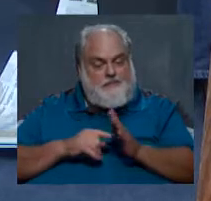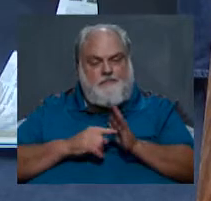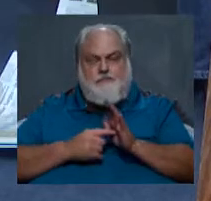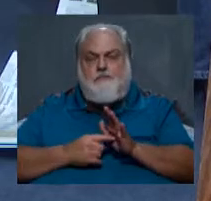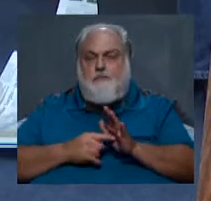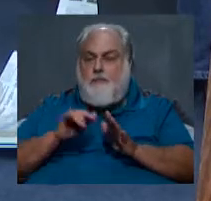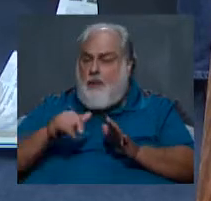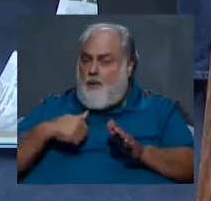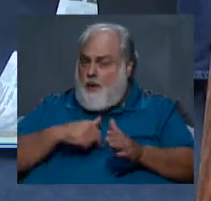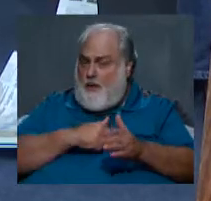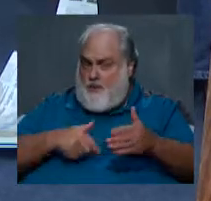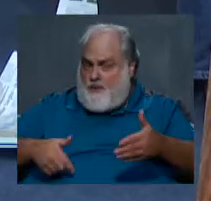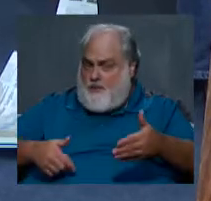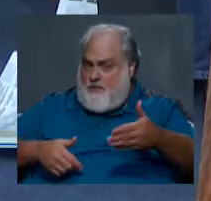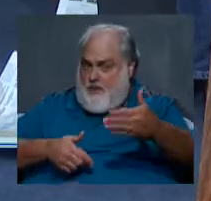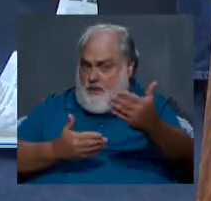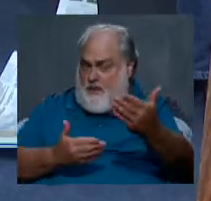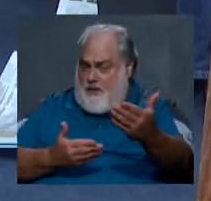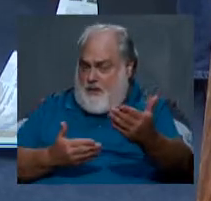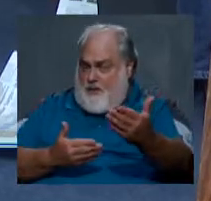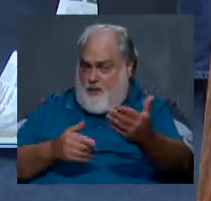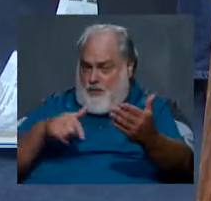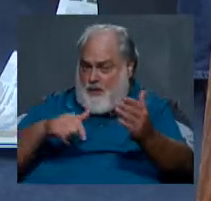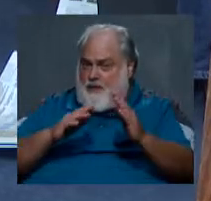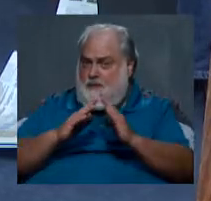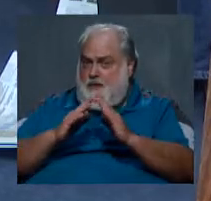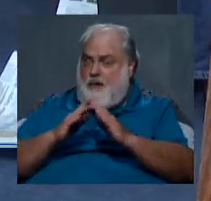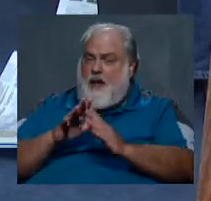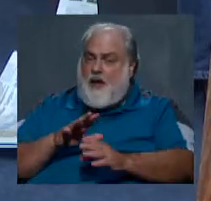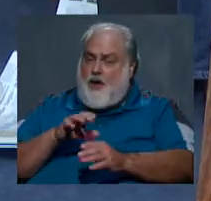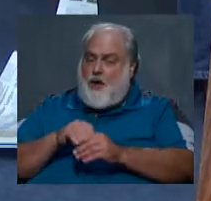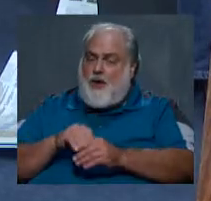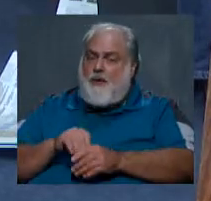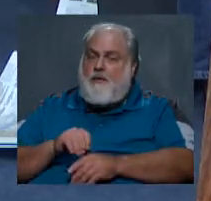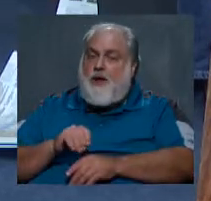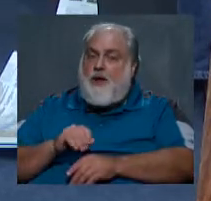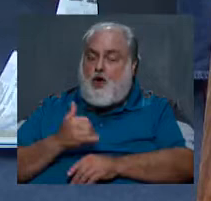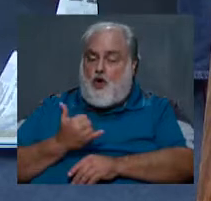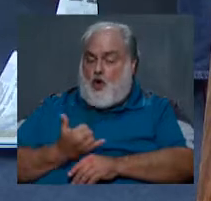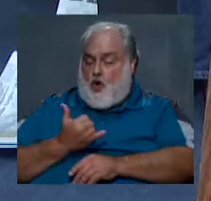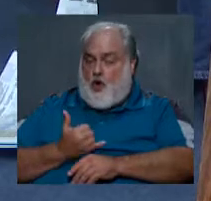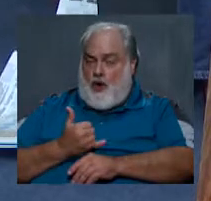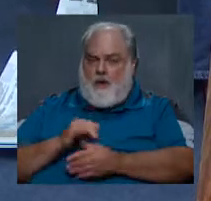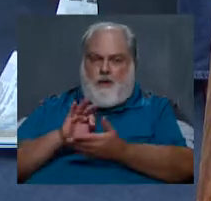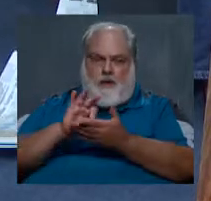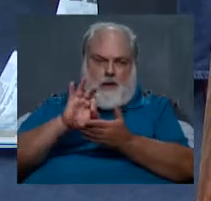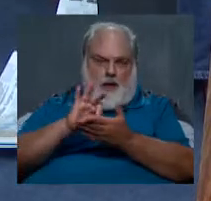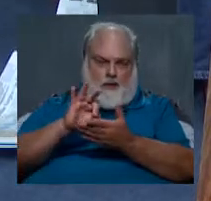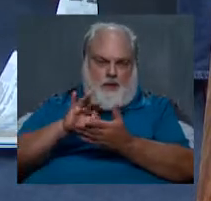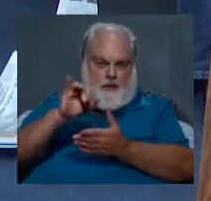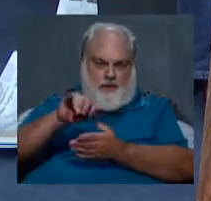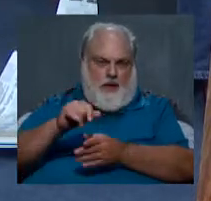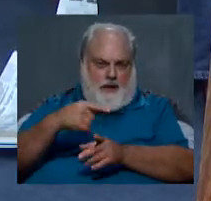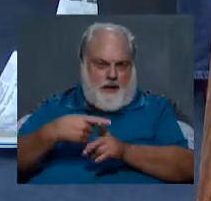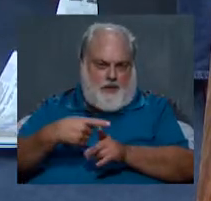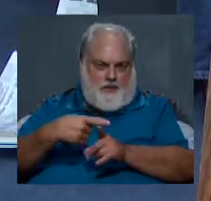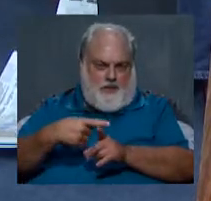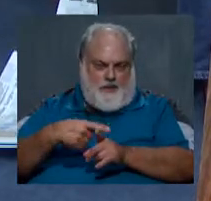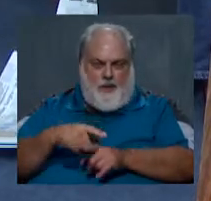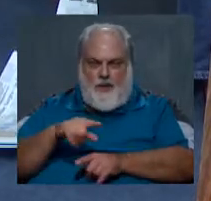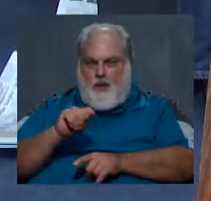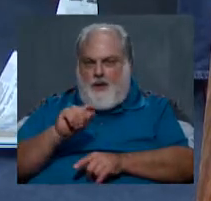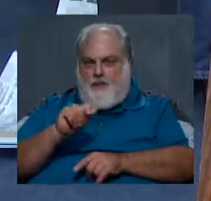report that we've presented and provided to the city included updated turning movement counts at this intersection of Taylor